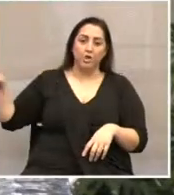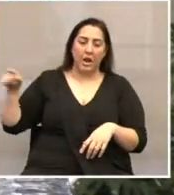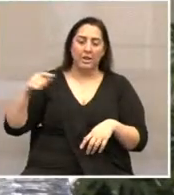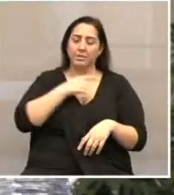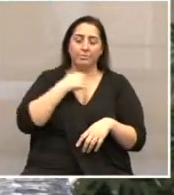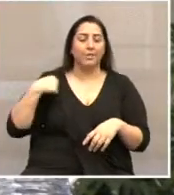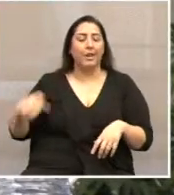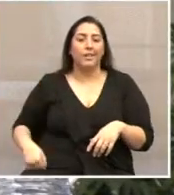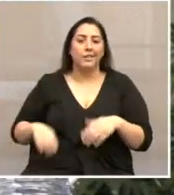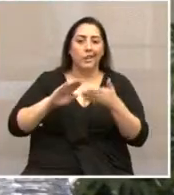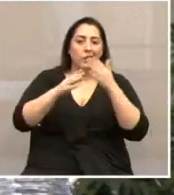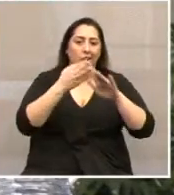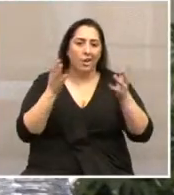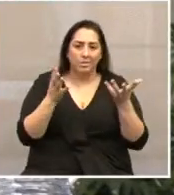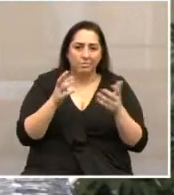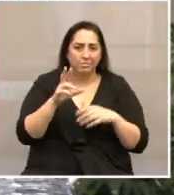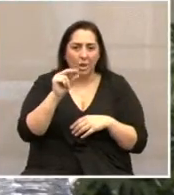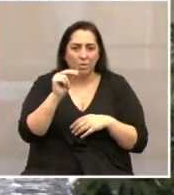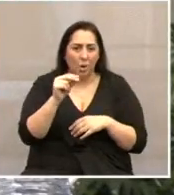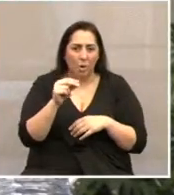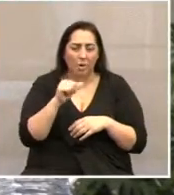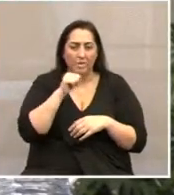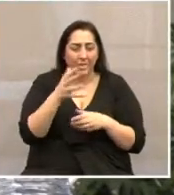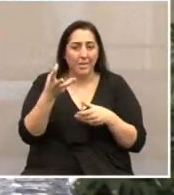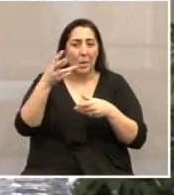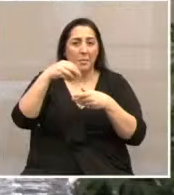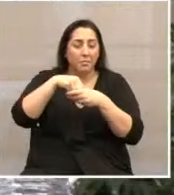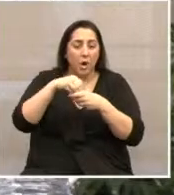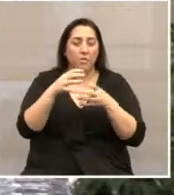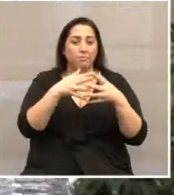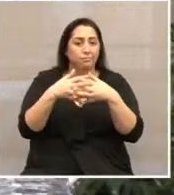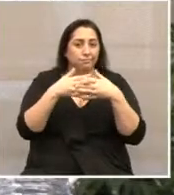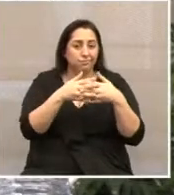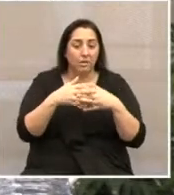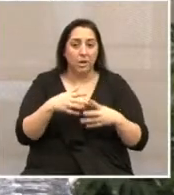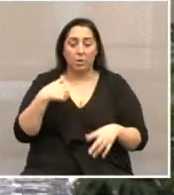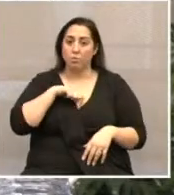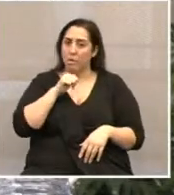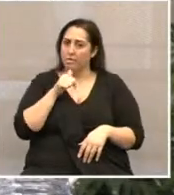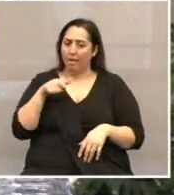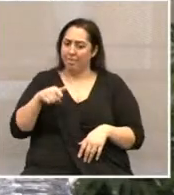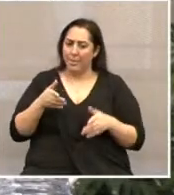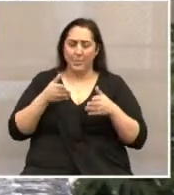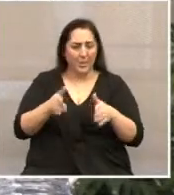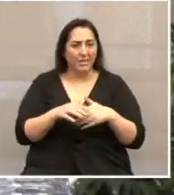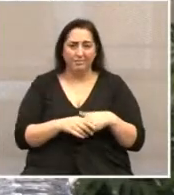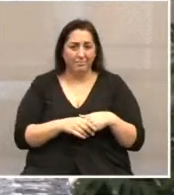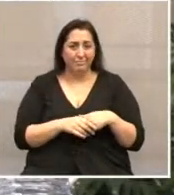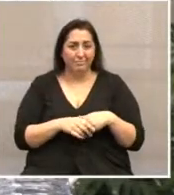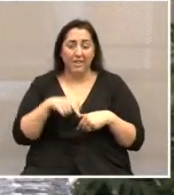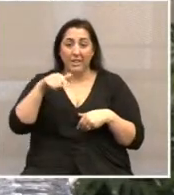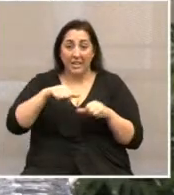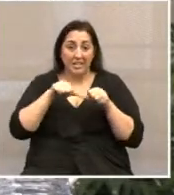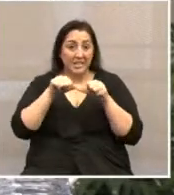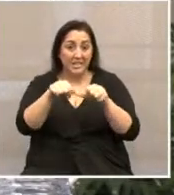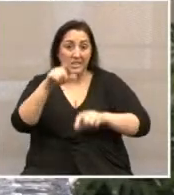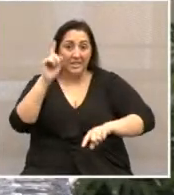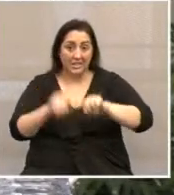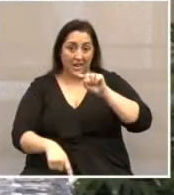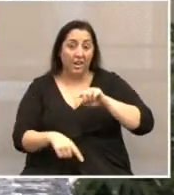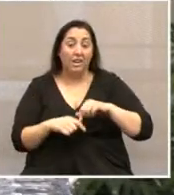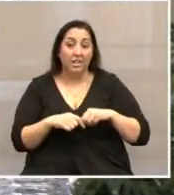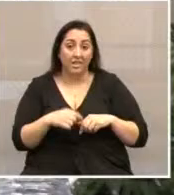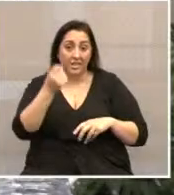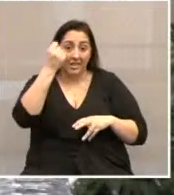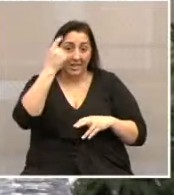is part of America. This is not who we are. And this cannot continue. Now